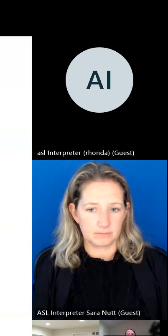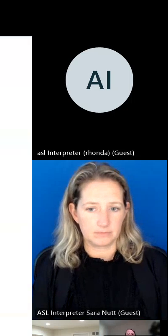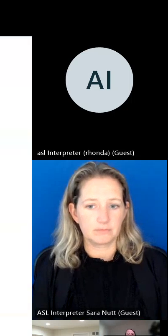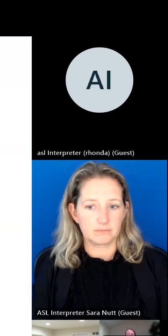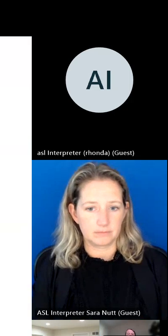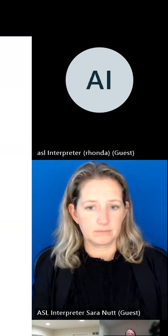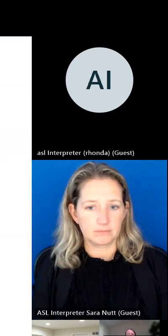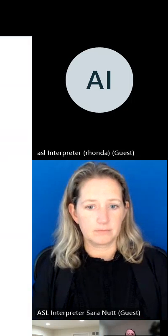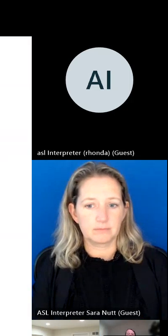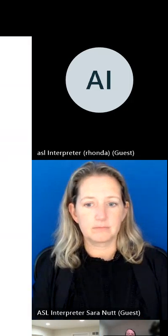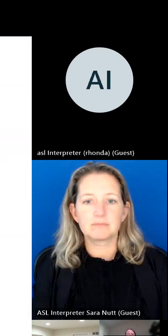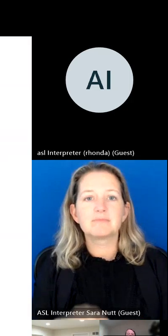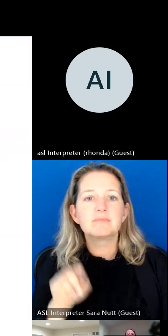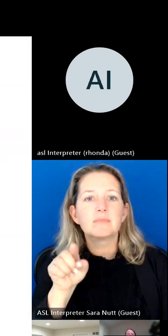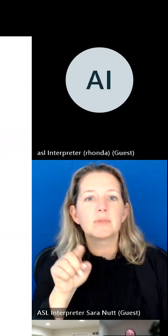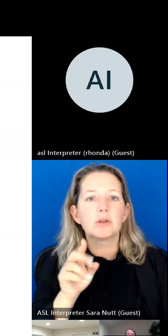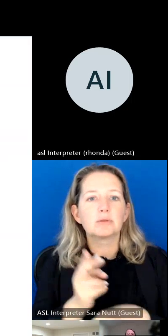You're on mute, Janice.